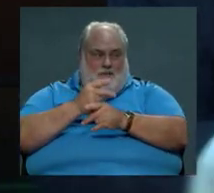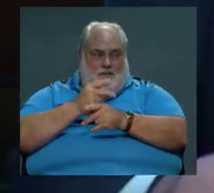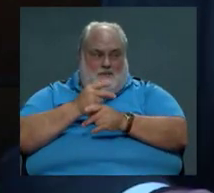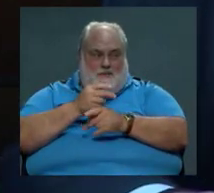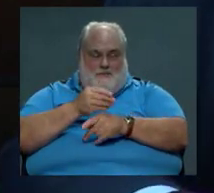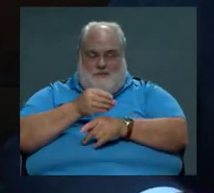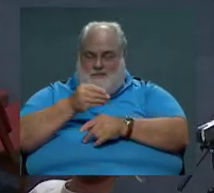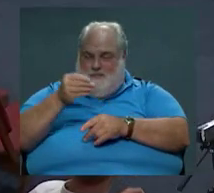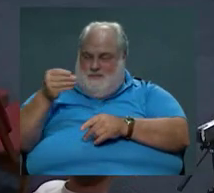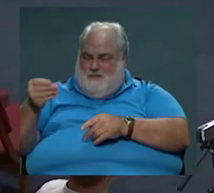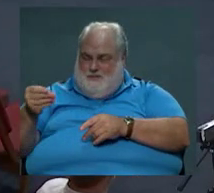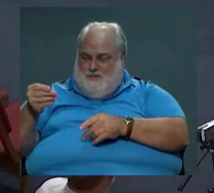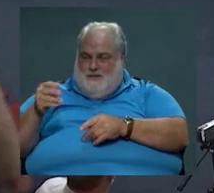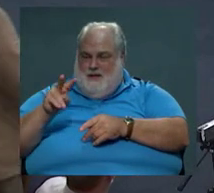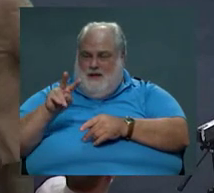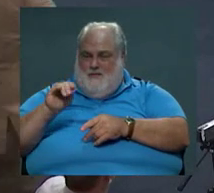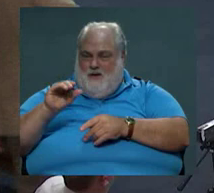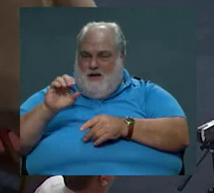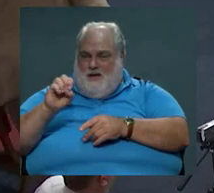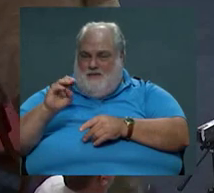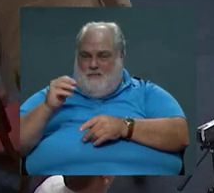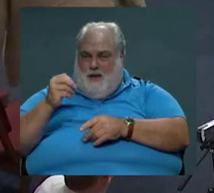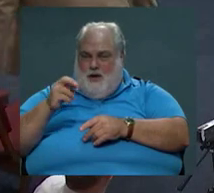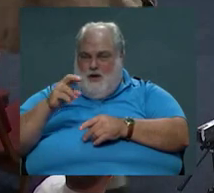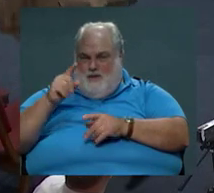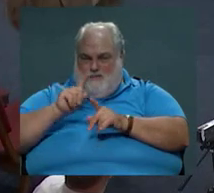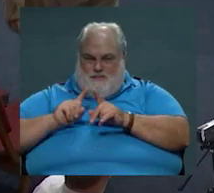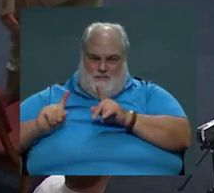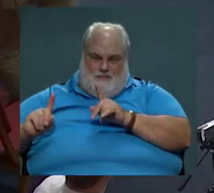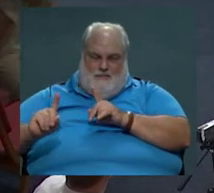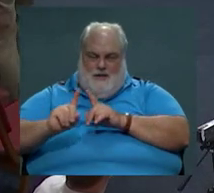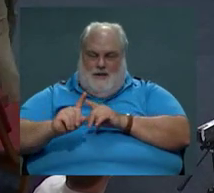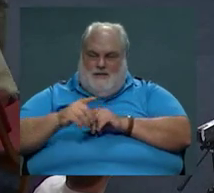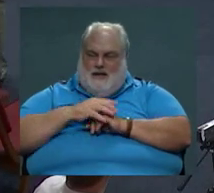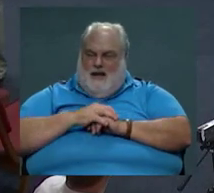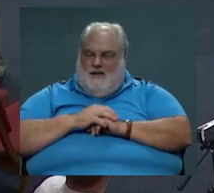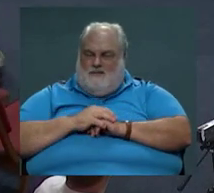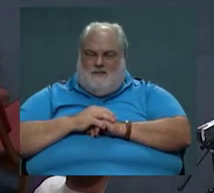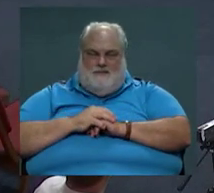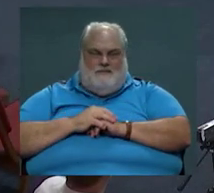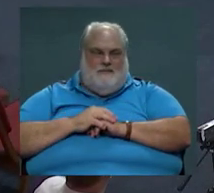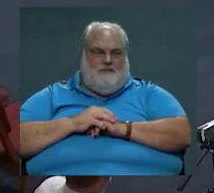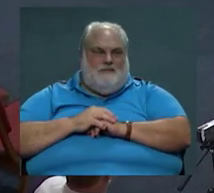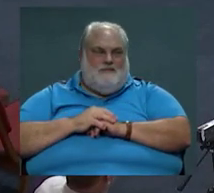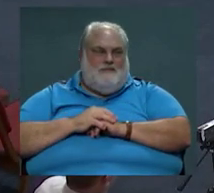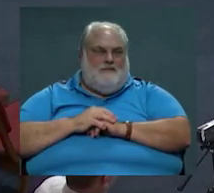not that it's necessary, over to the Vice Mayor, and I'll be down at the dais in just a moment.